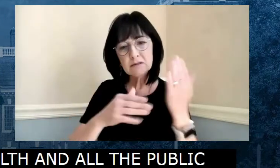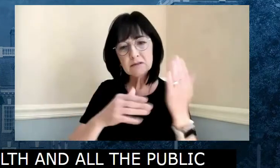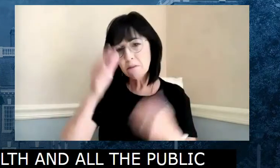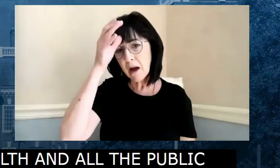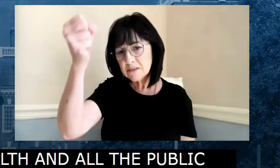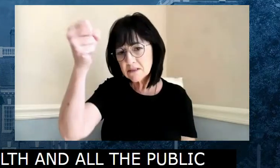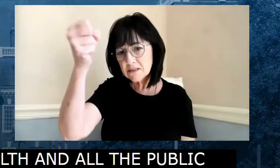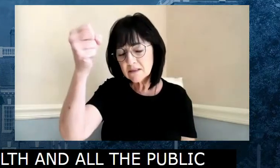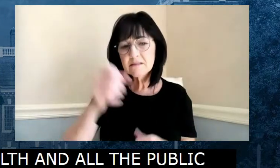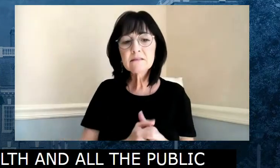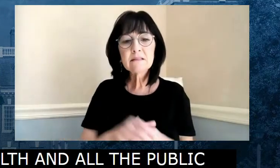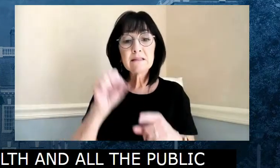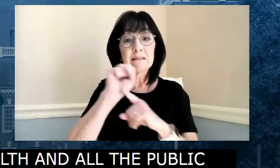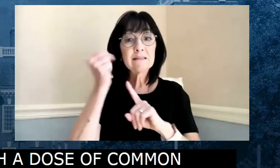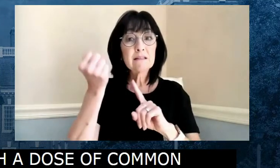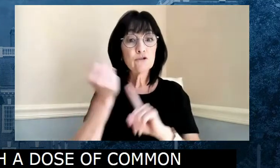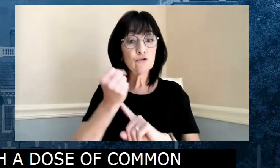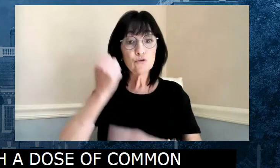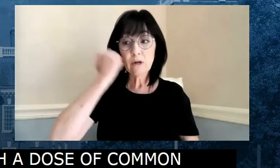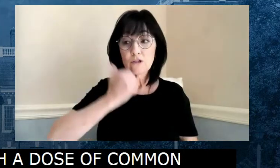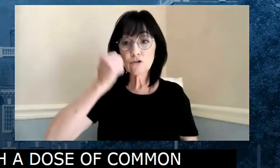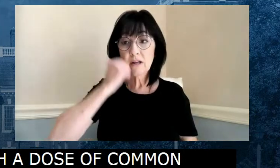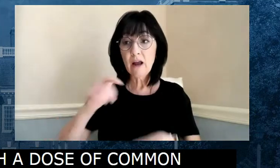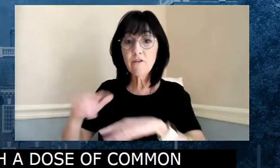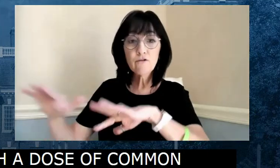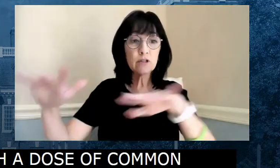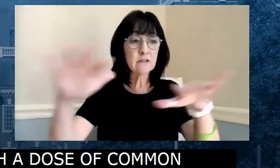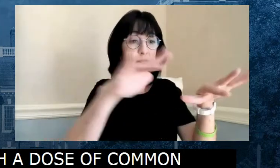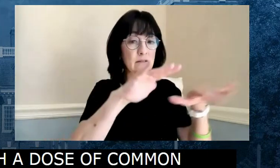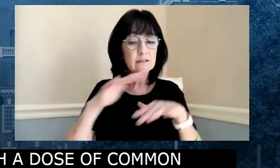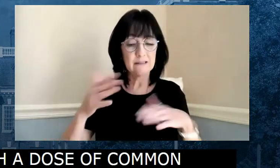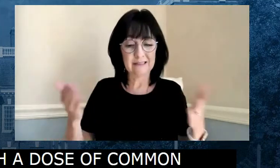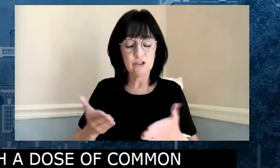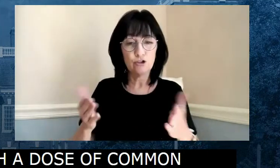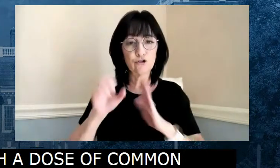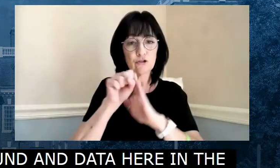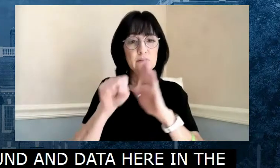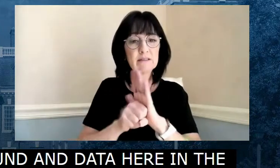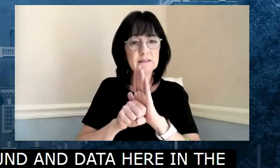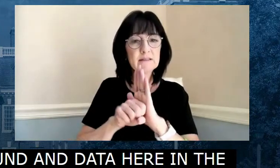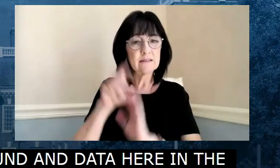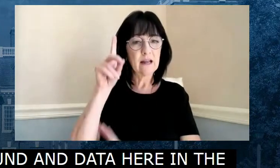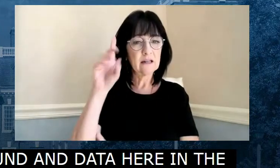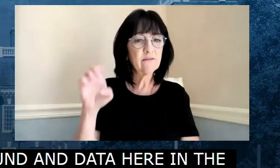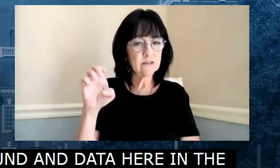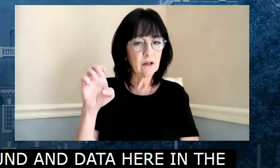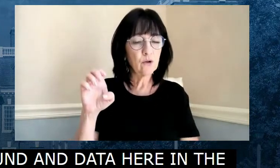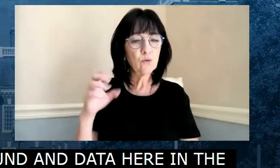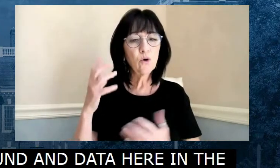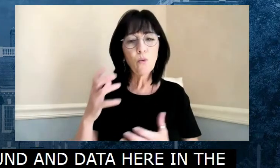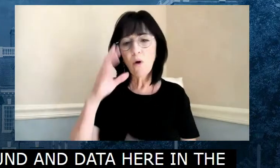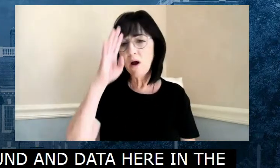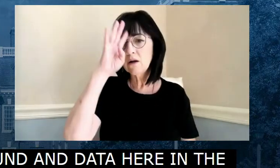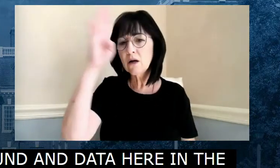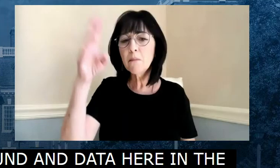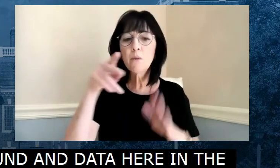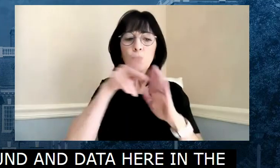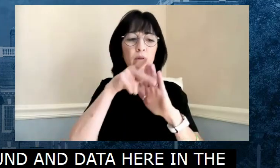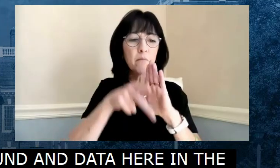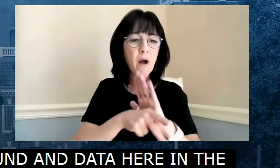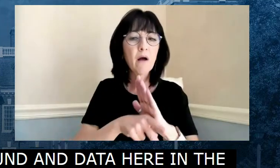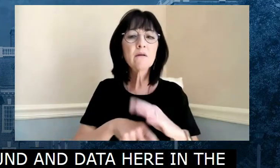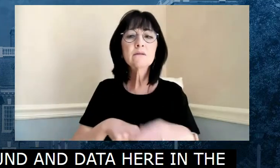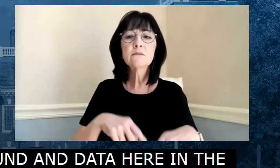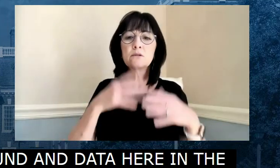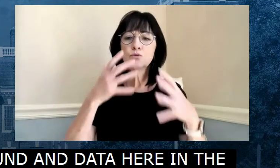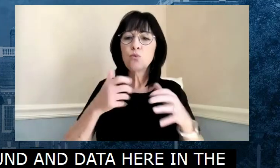the situation on the ground and data here in the state of Delaware to come up with policies and